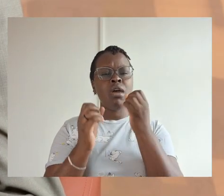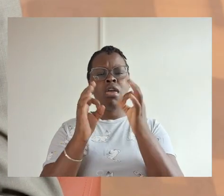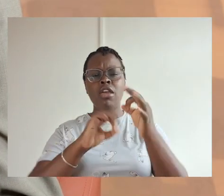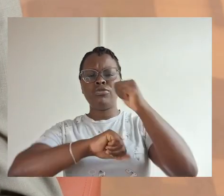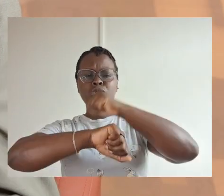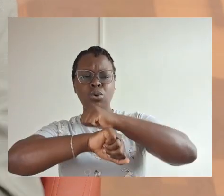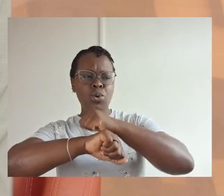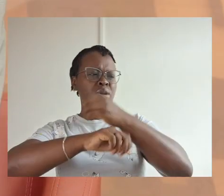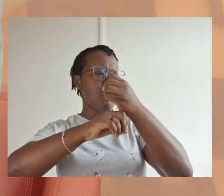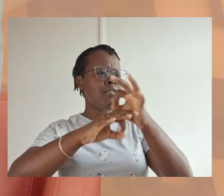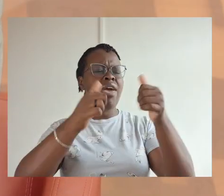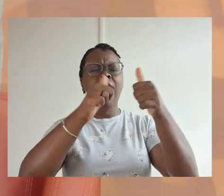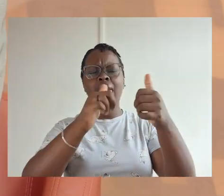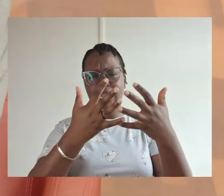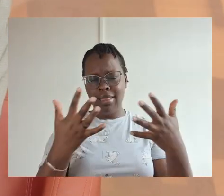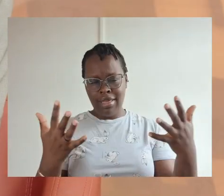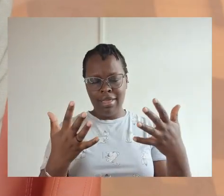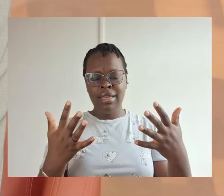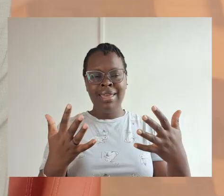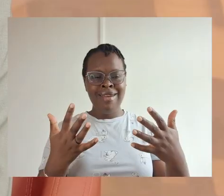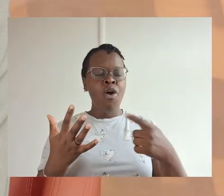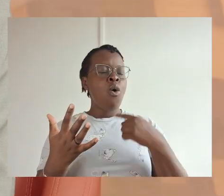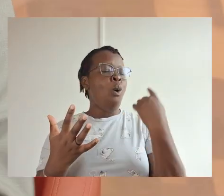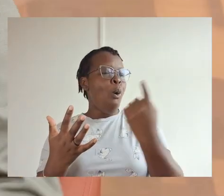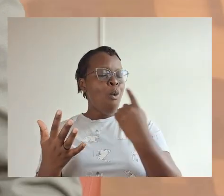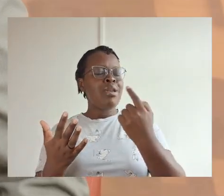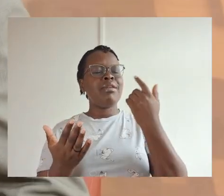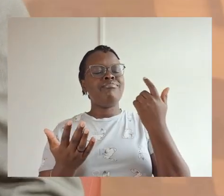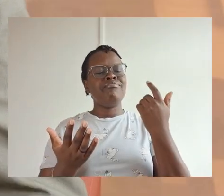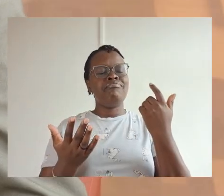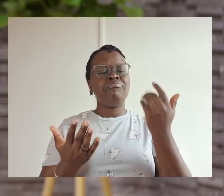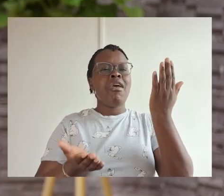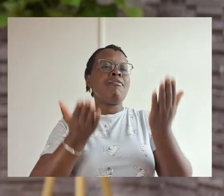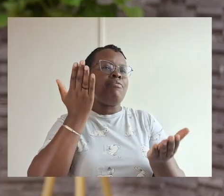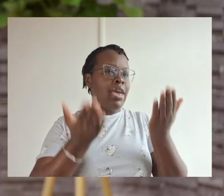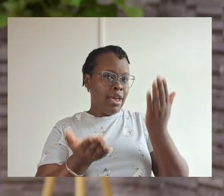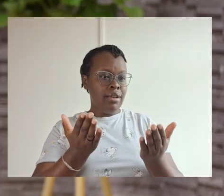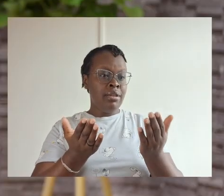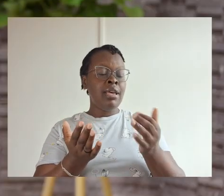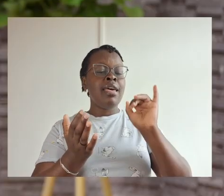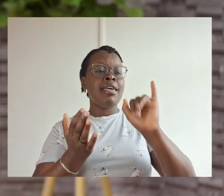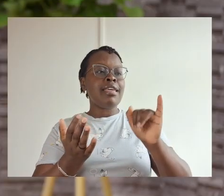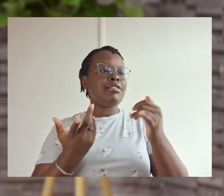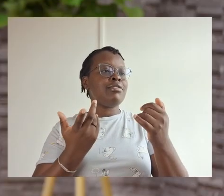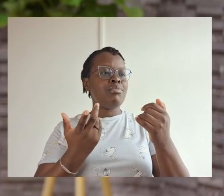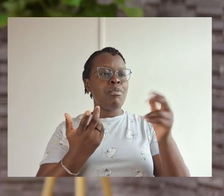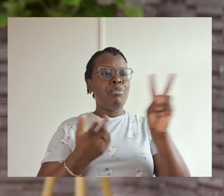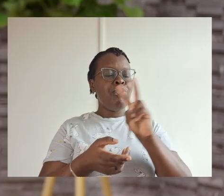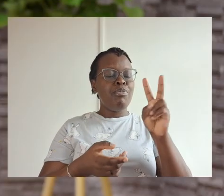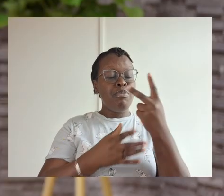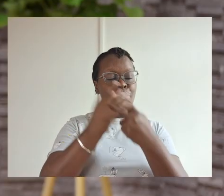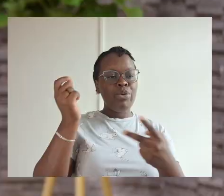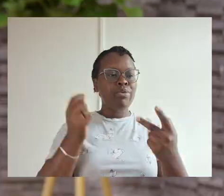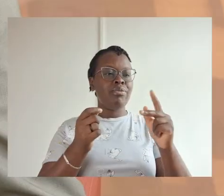it becomes school, and it will be unfair for the international community to exclude part of it. So they're both there. Yeah.